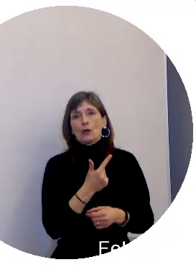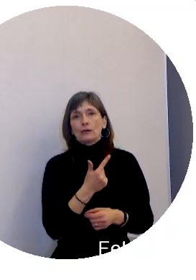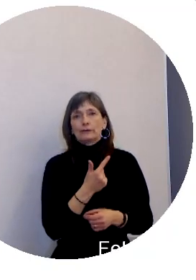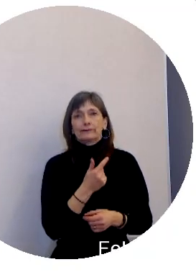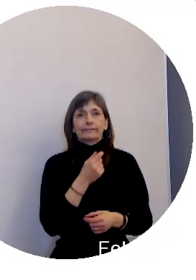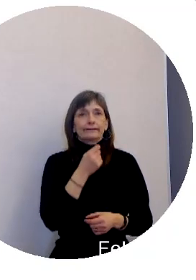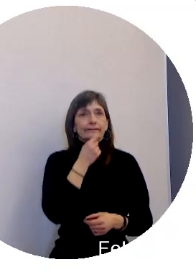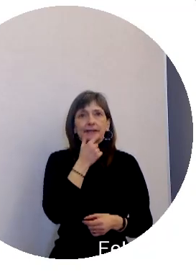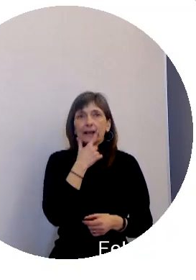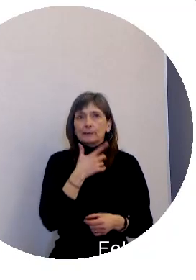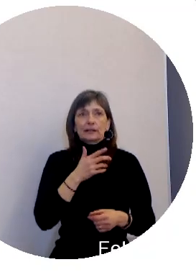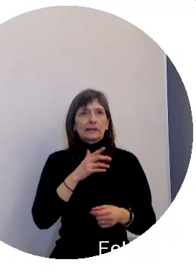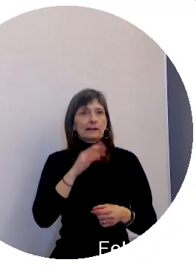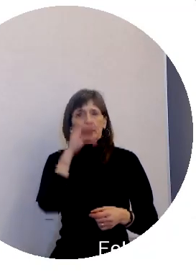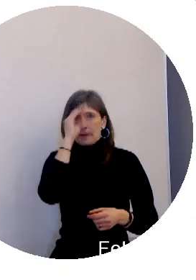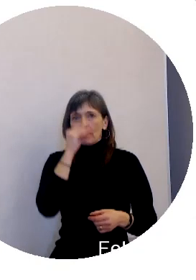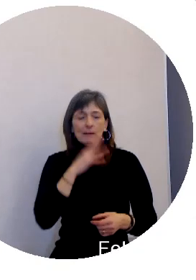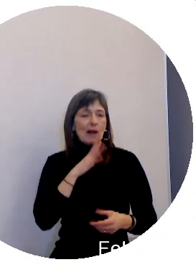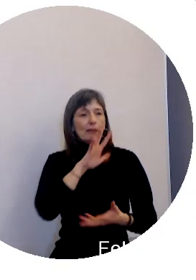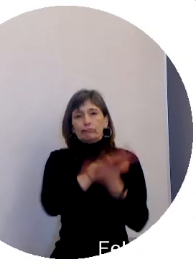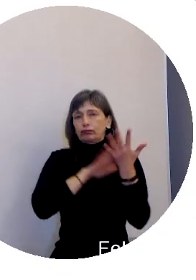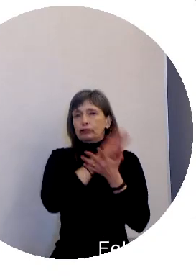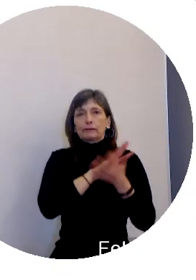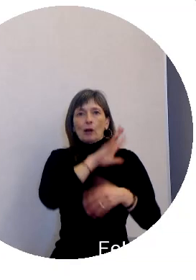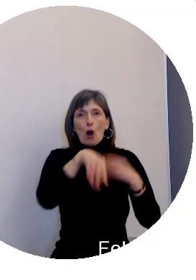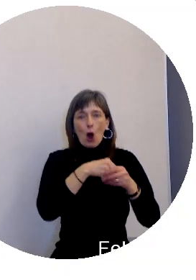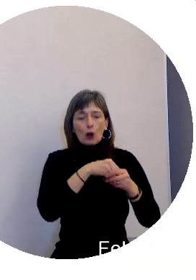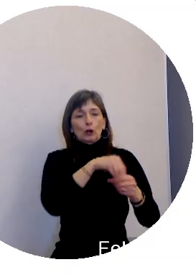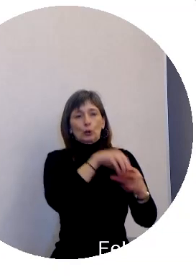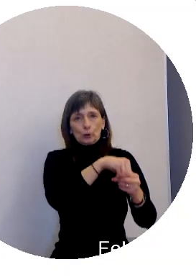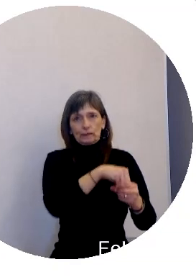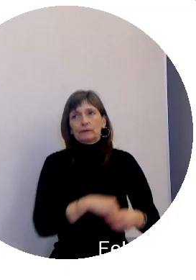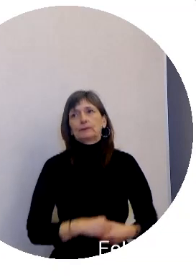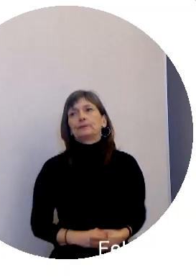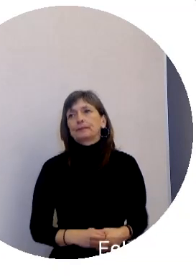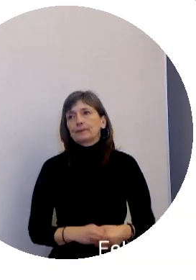Okay. Thank you, Ms. Lake.